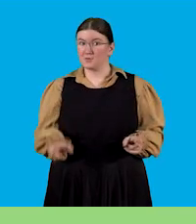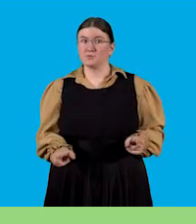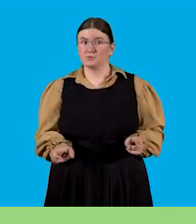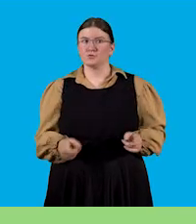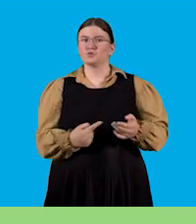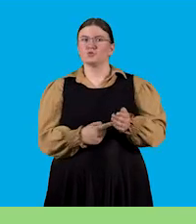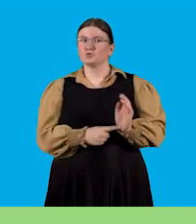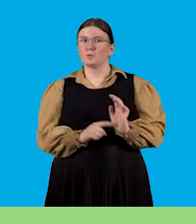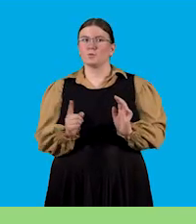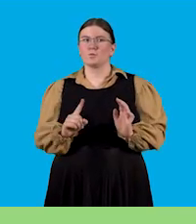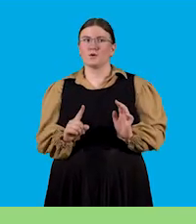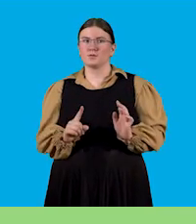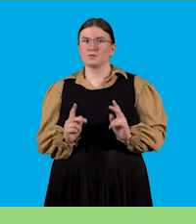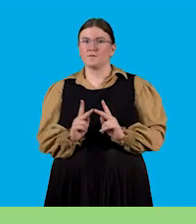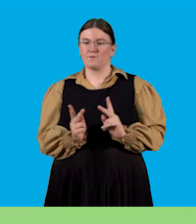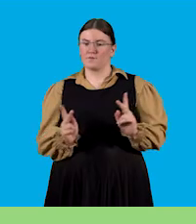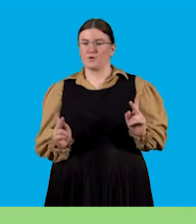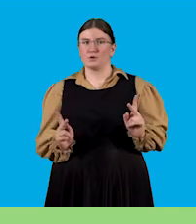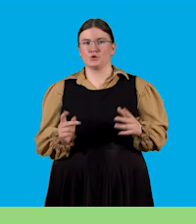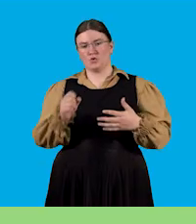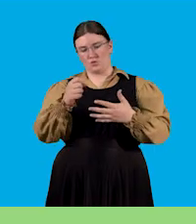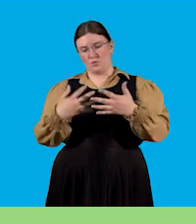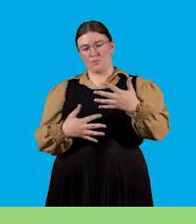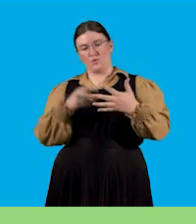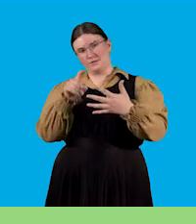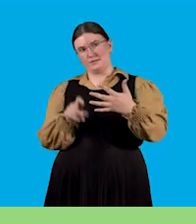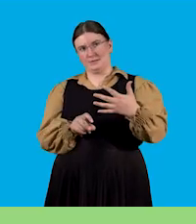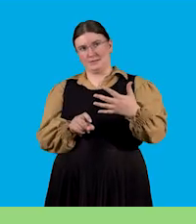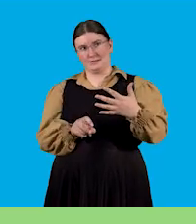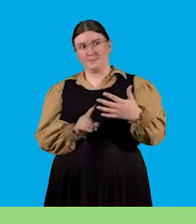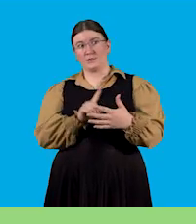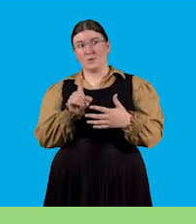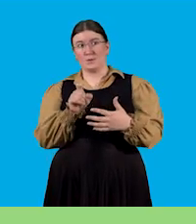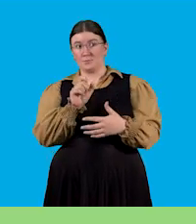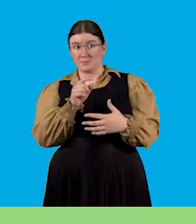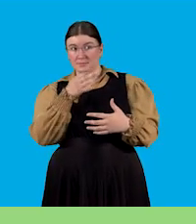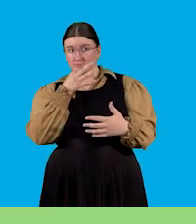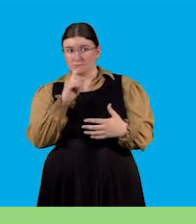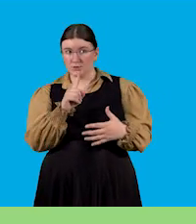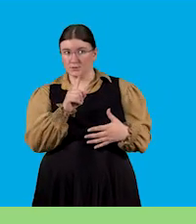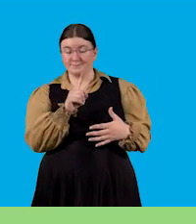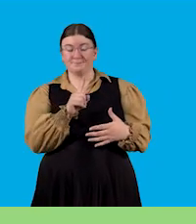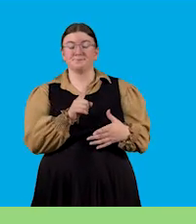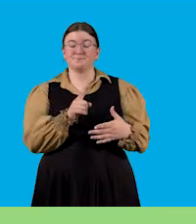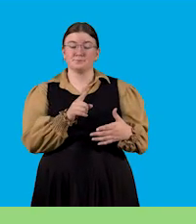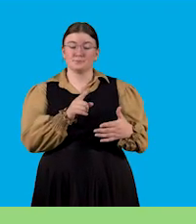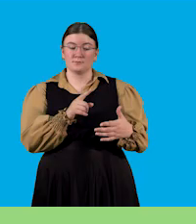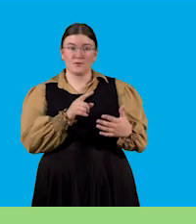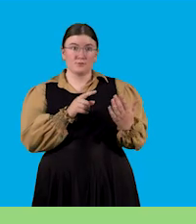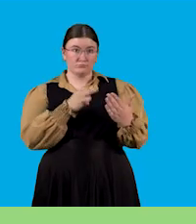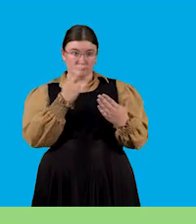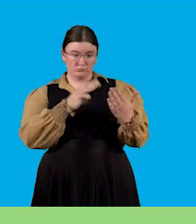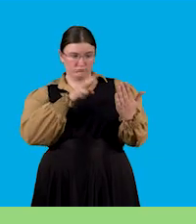figure showing different components. So the question states, study the diagram